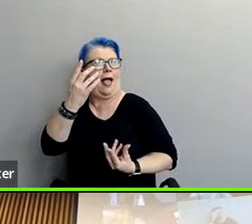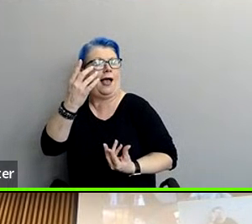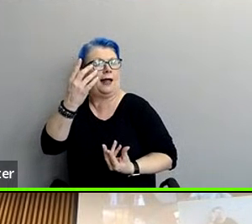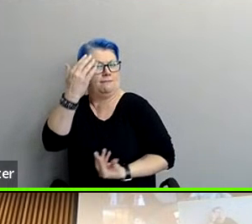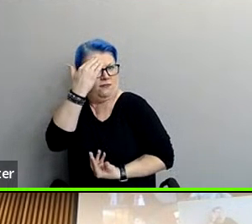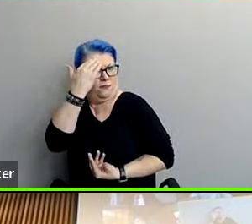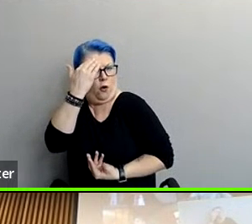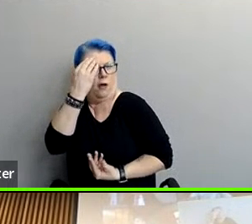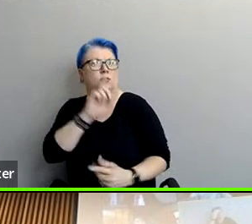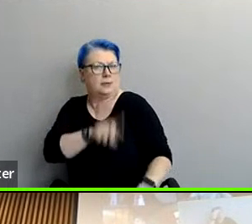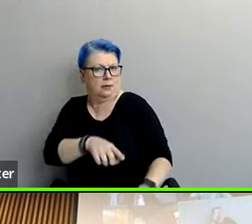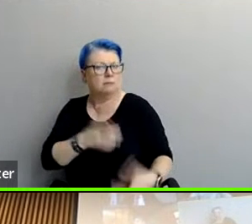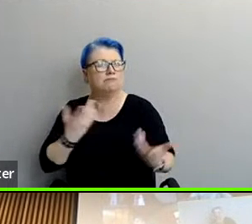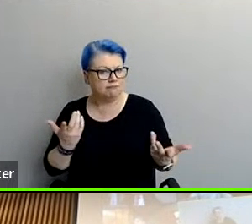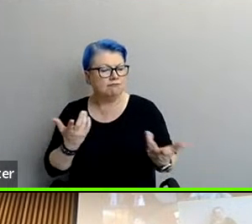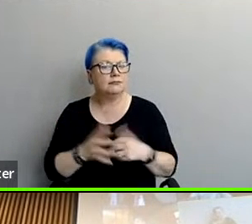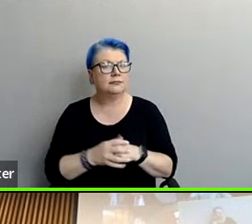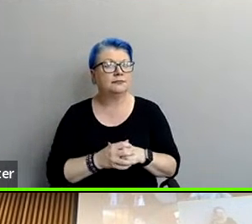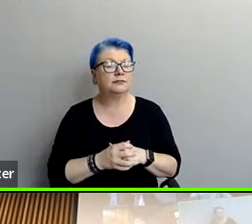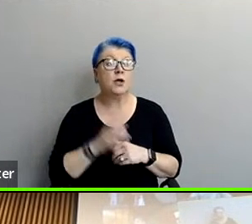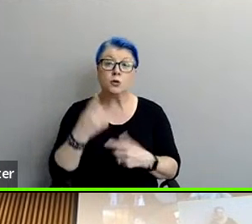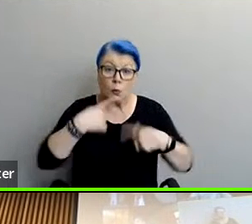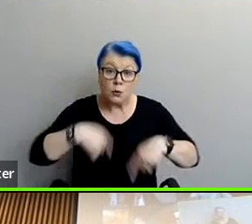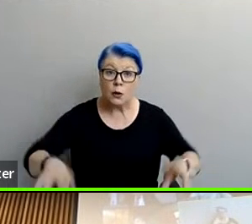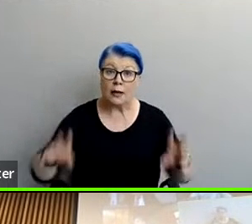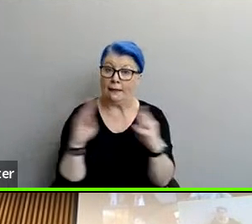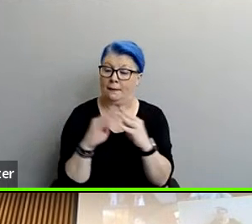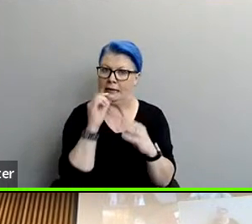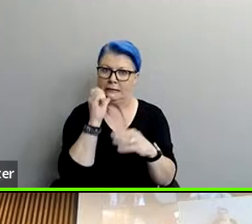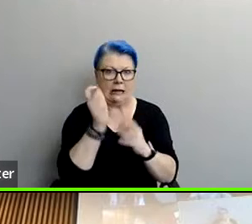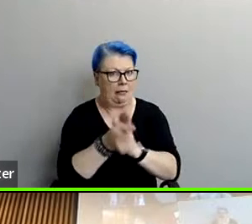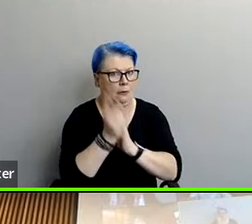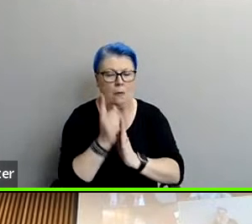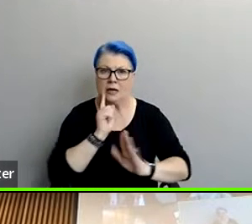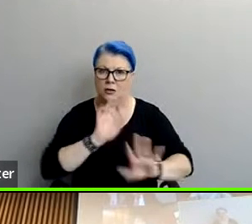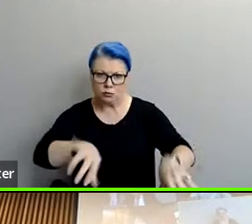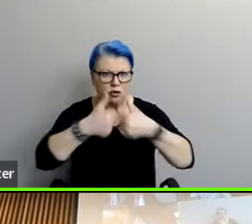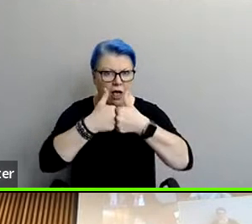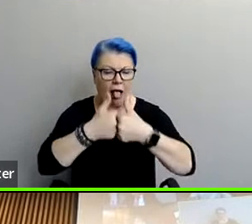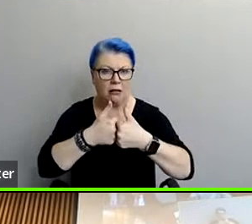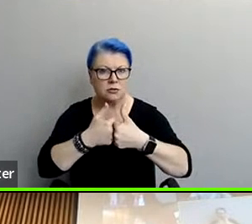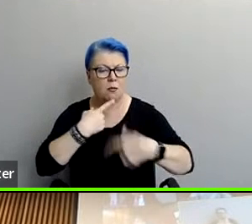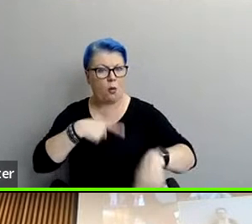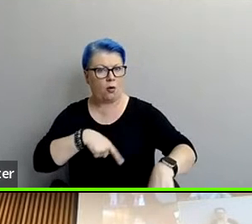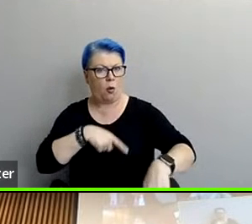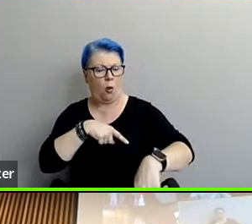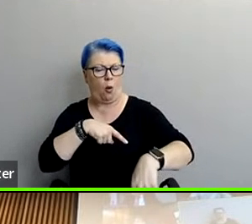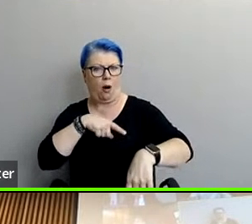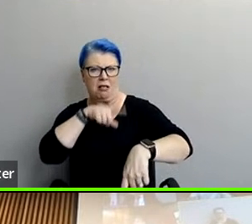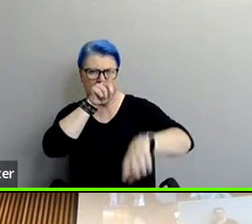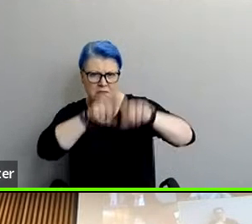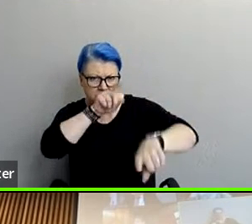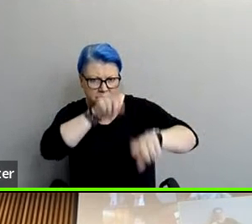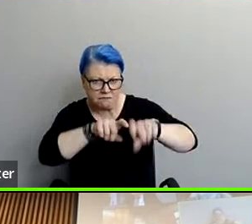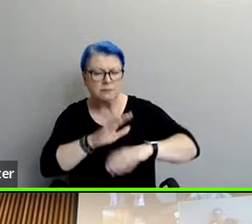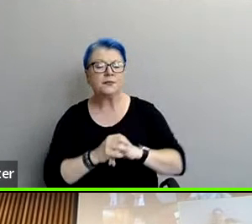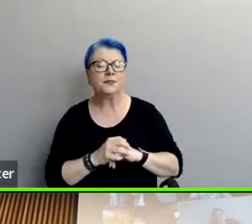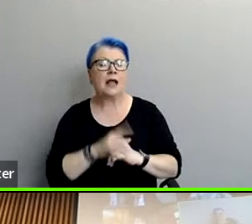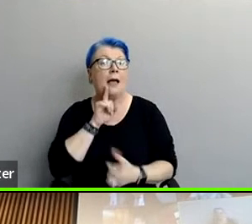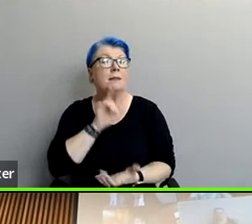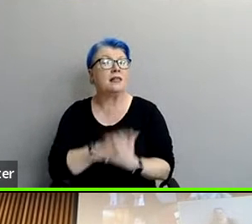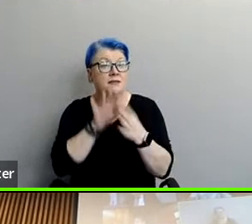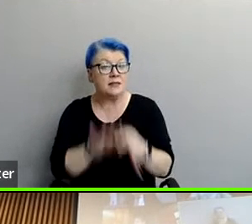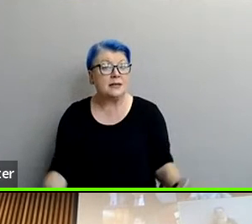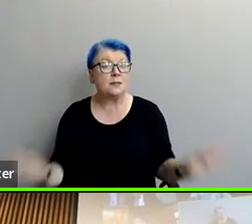board meeting, in my mind, is not the time or place to challenge someone or put someone on the spot. I believe the